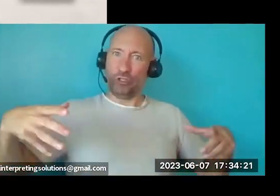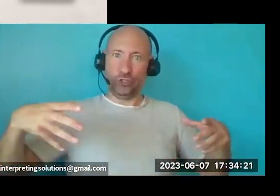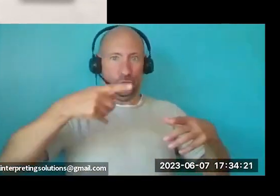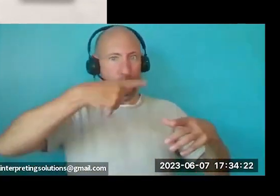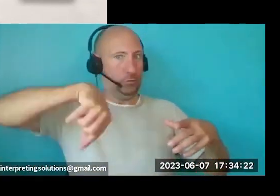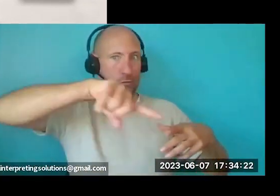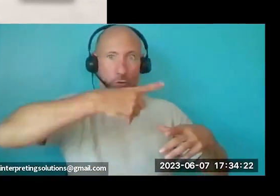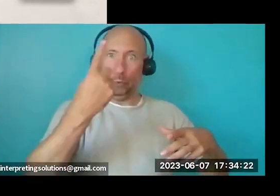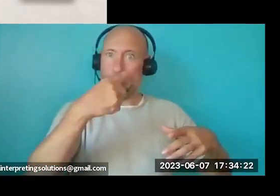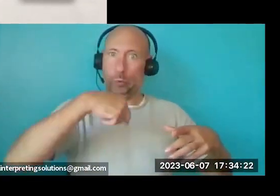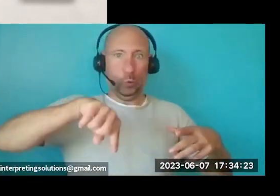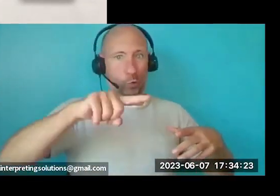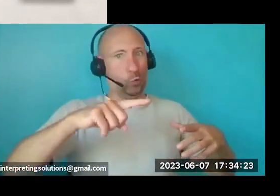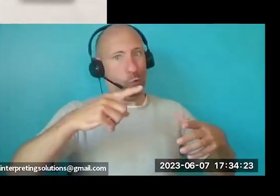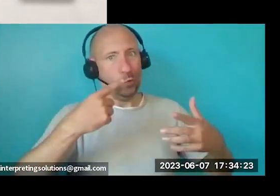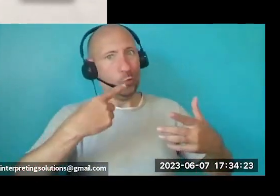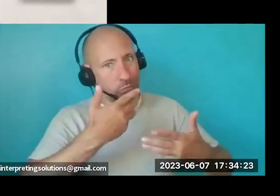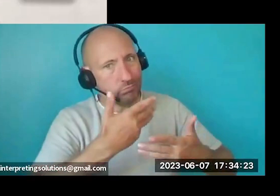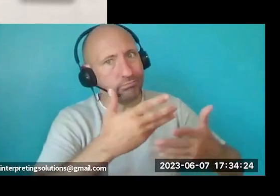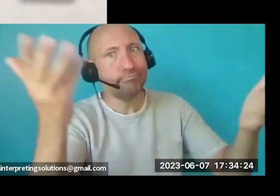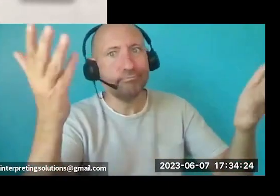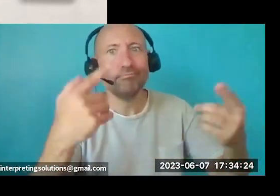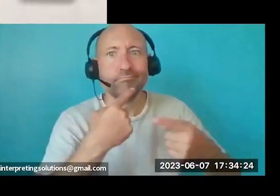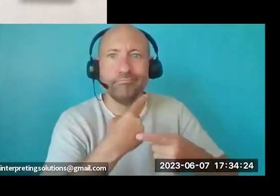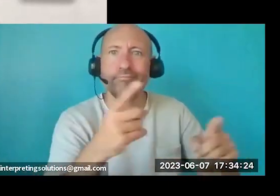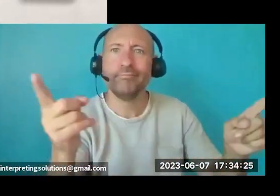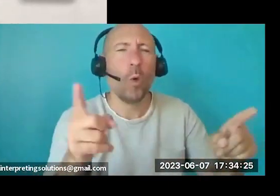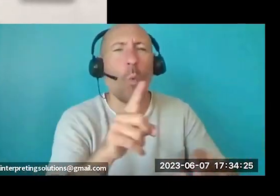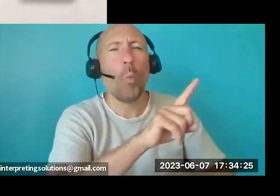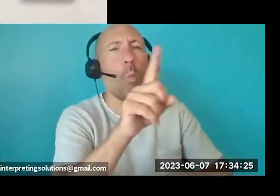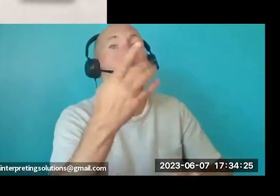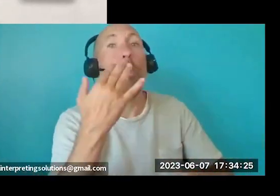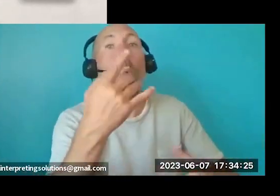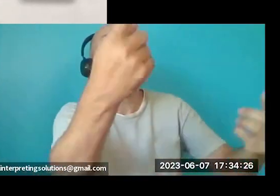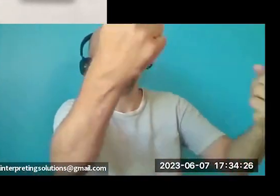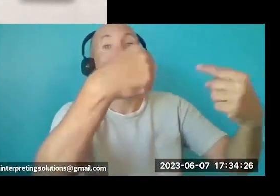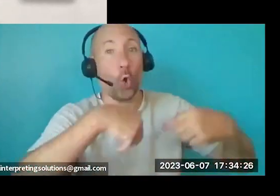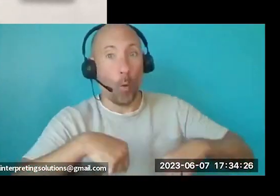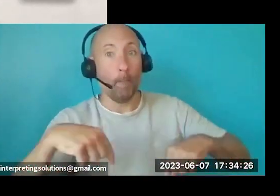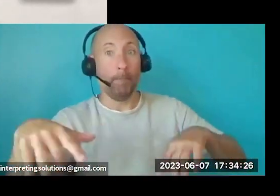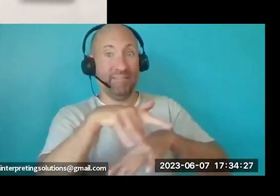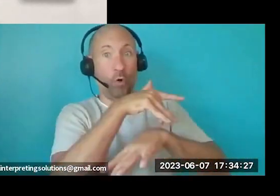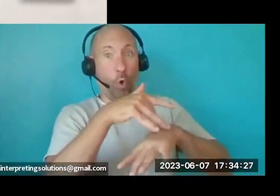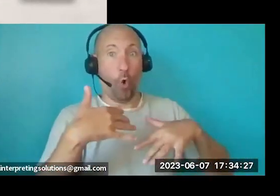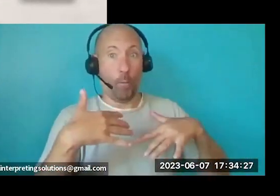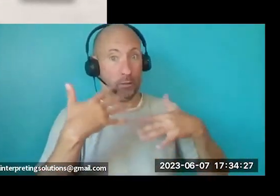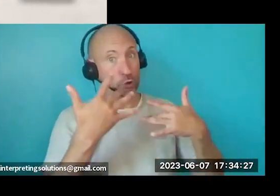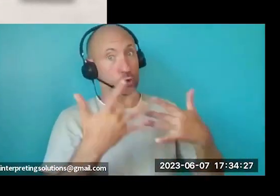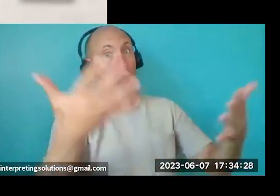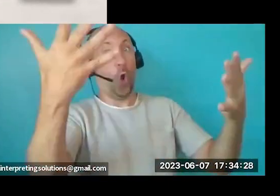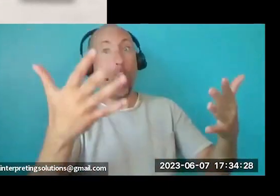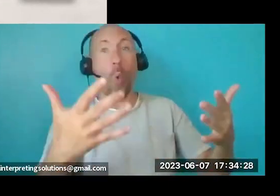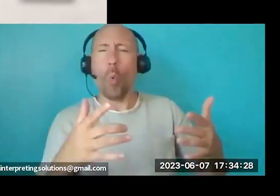work, and it also tells people what to expect from the show,